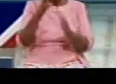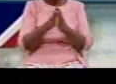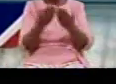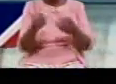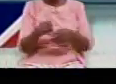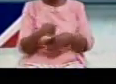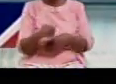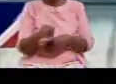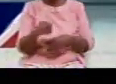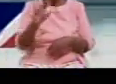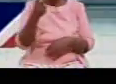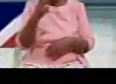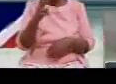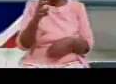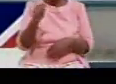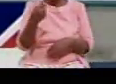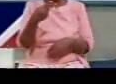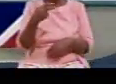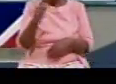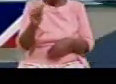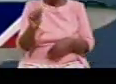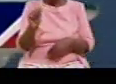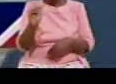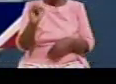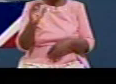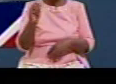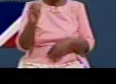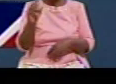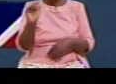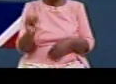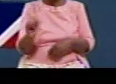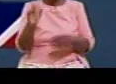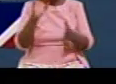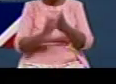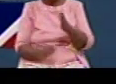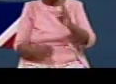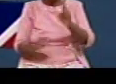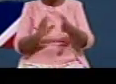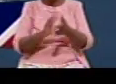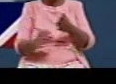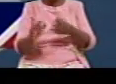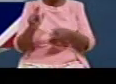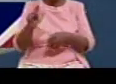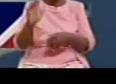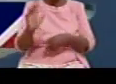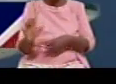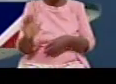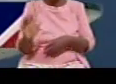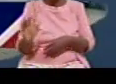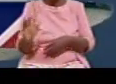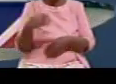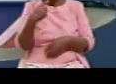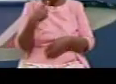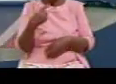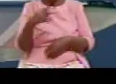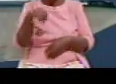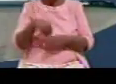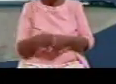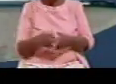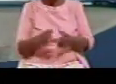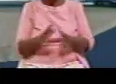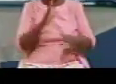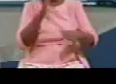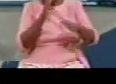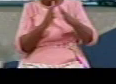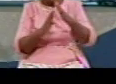from verse 25. In 2 Timothy chapter 2, verse 25, it says, in meekness instructing those